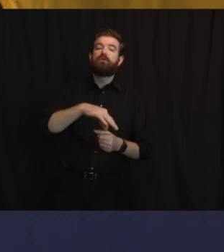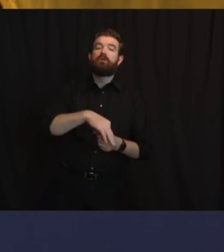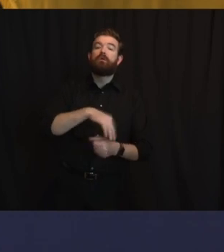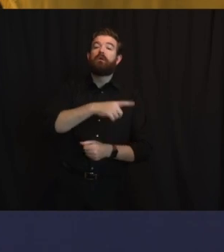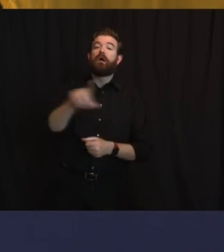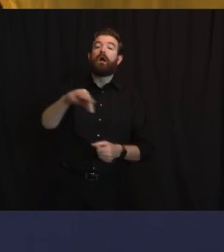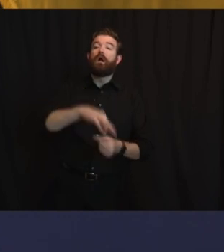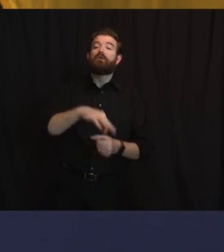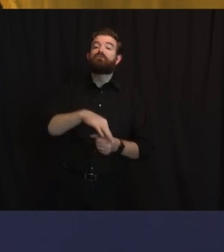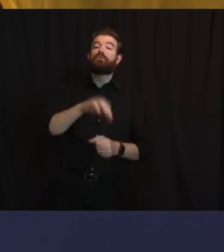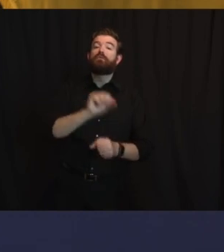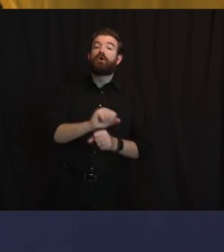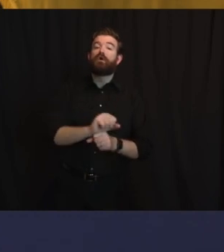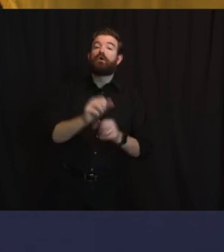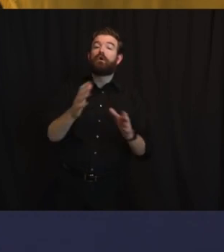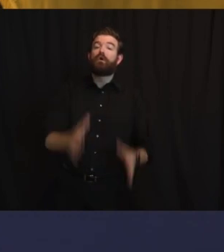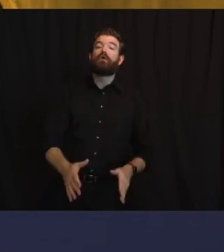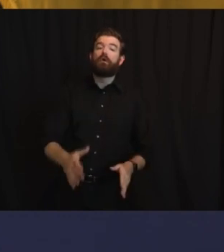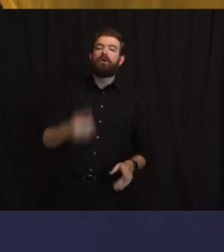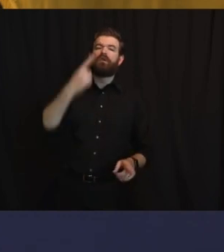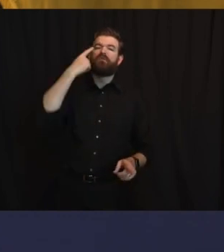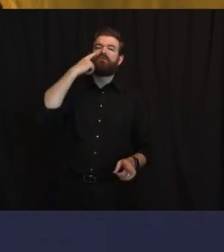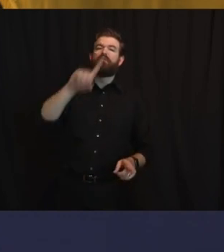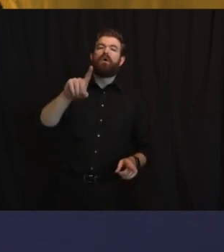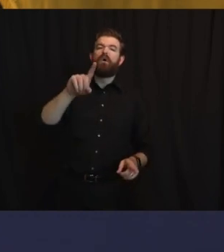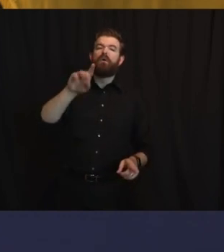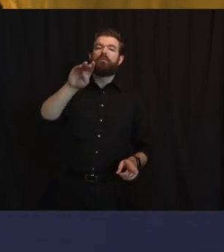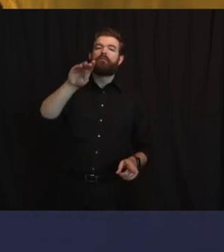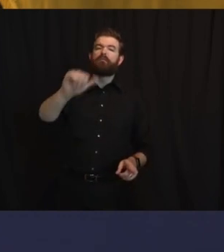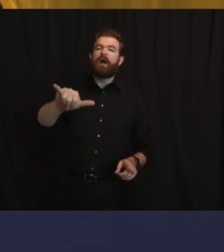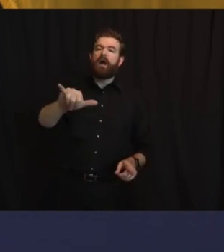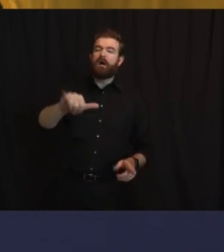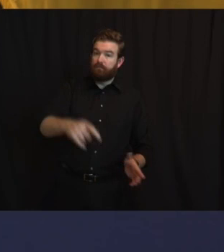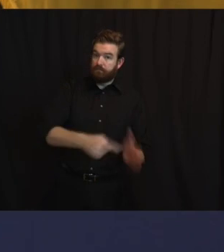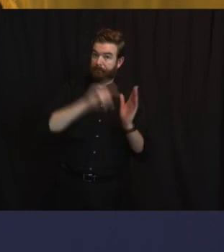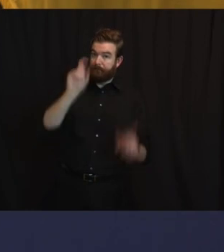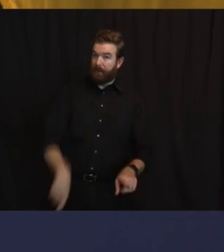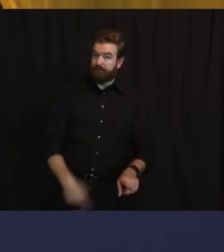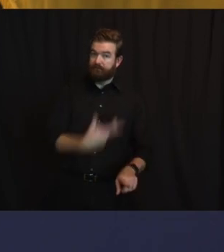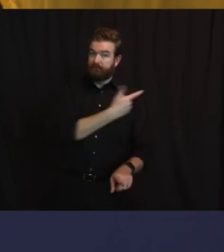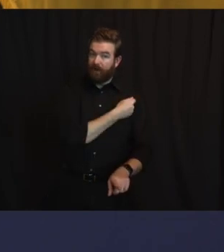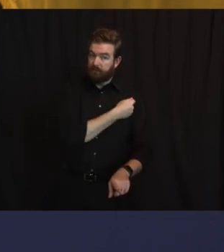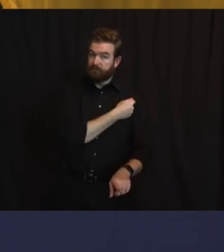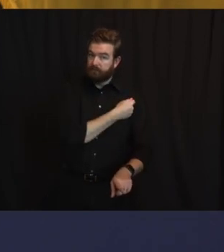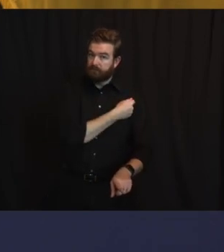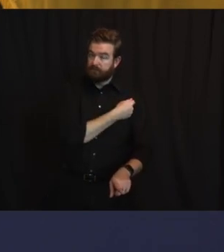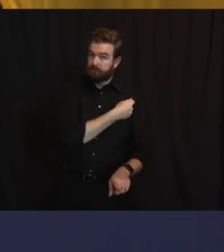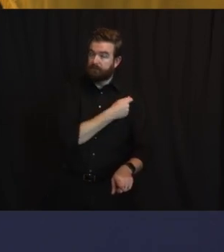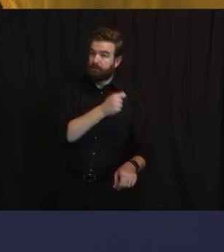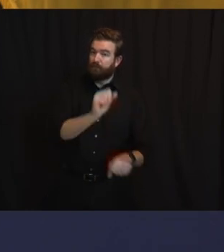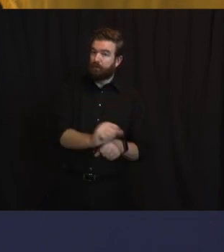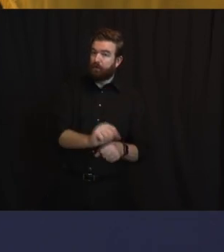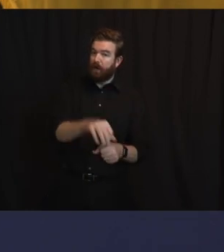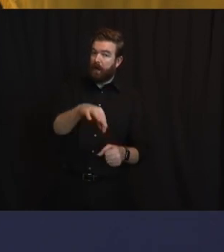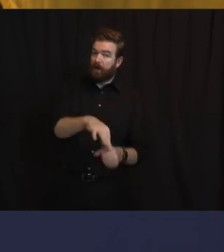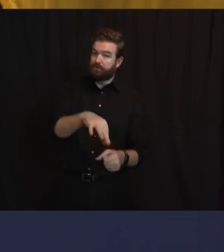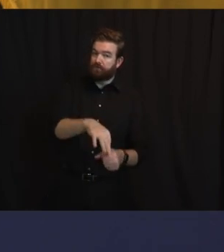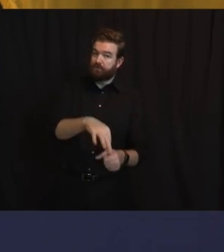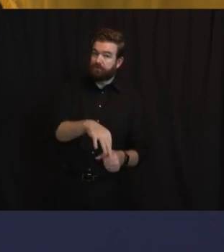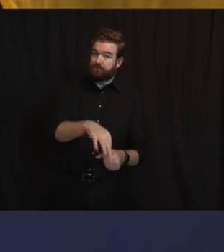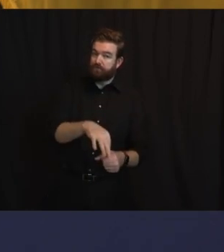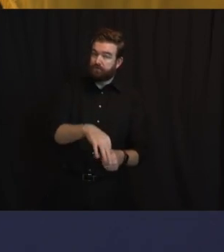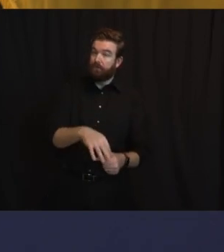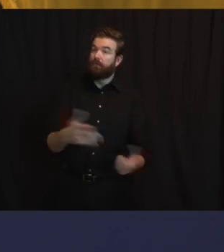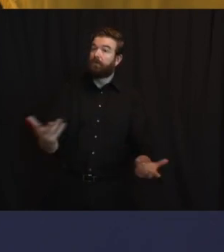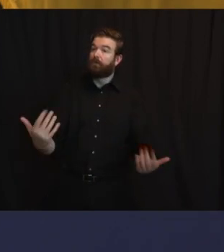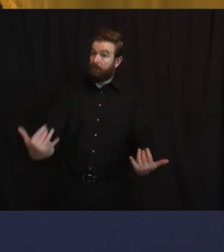8 races to be vaccinated, and if a voter who wishes to vote in person for one of those races refuses to